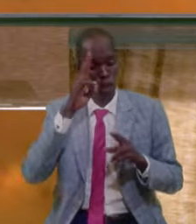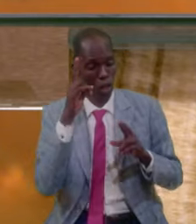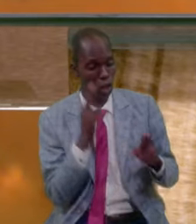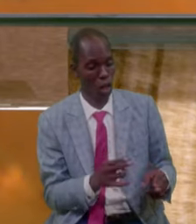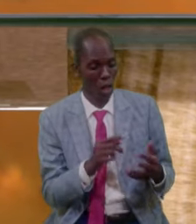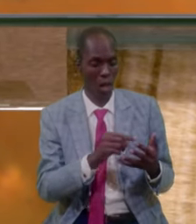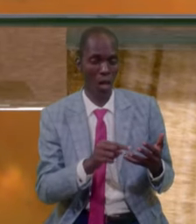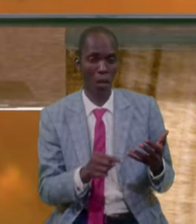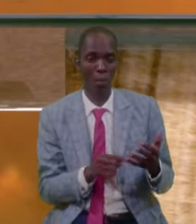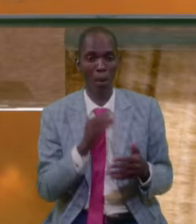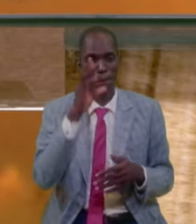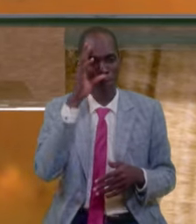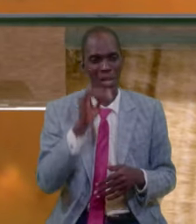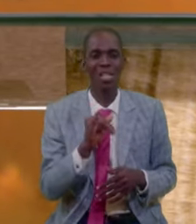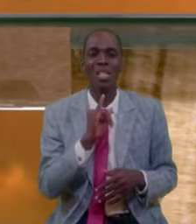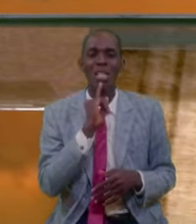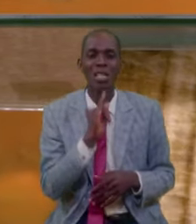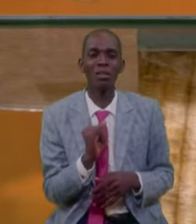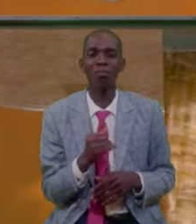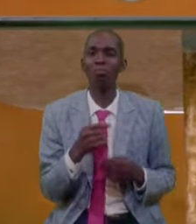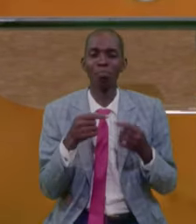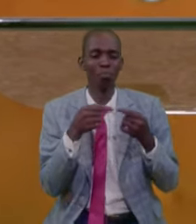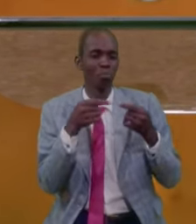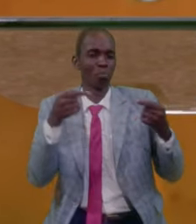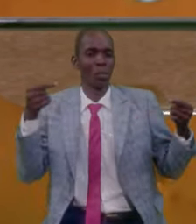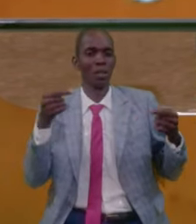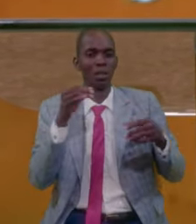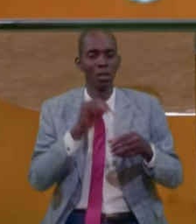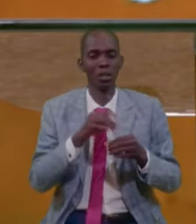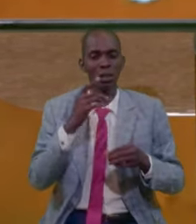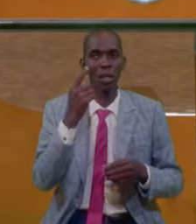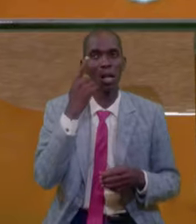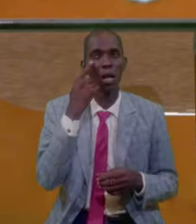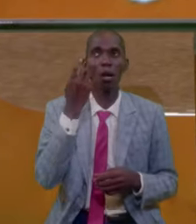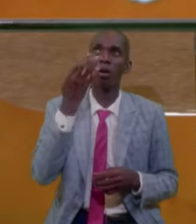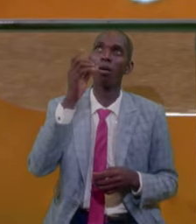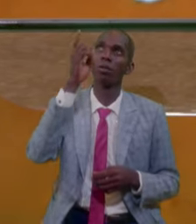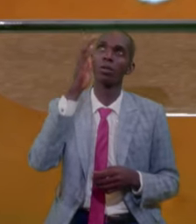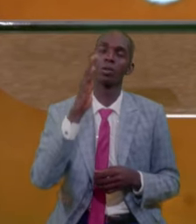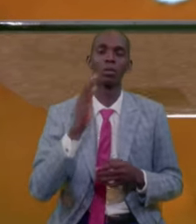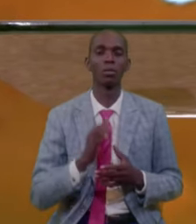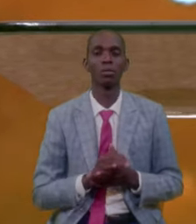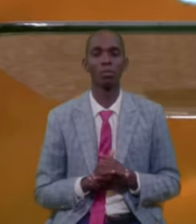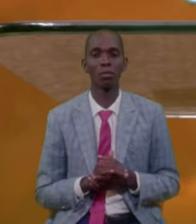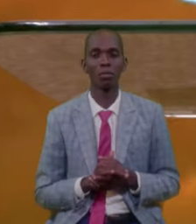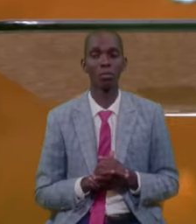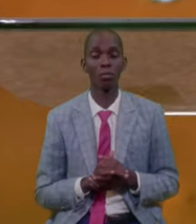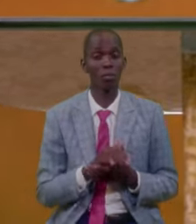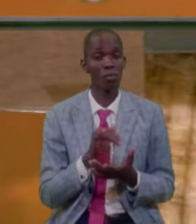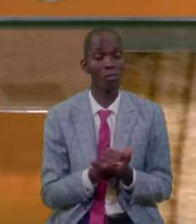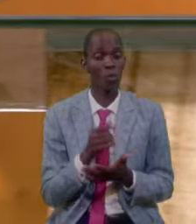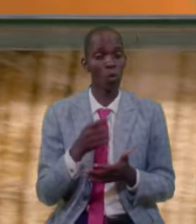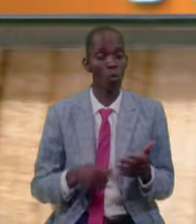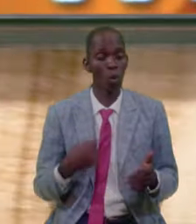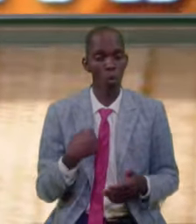among men is abomination in the sight of God. And that's what we need